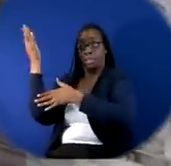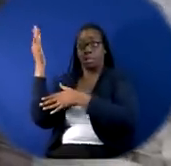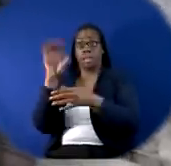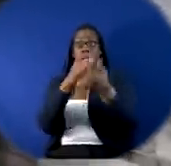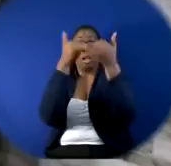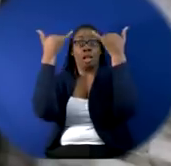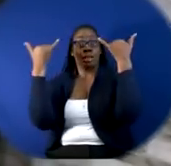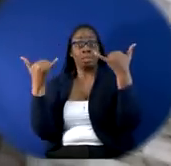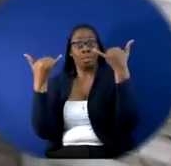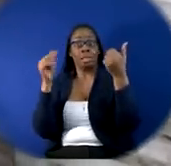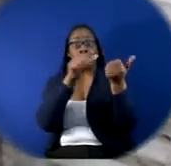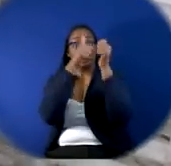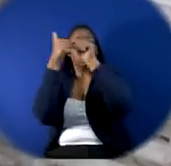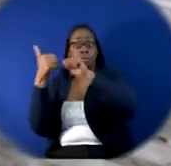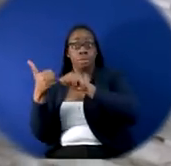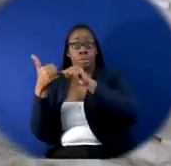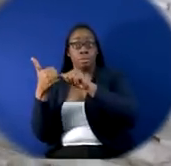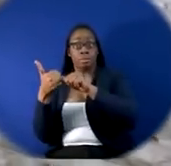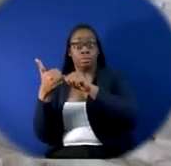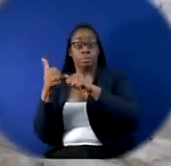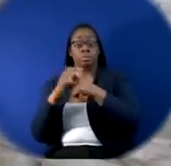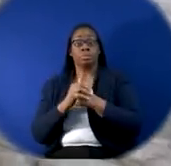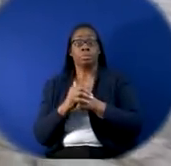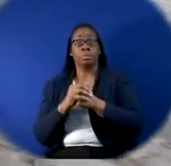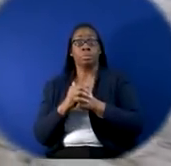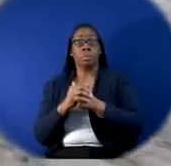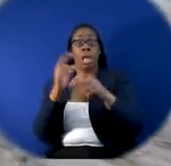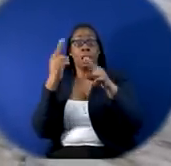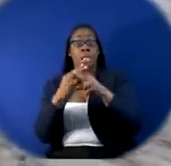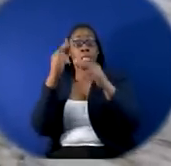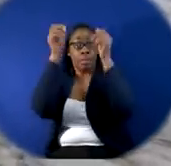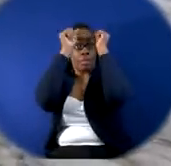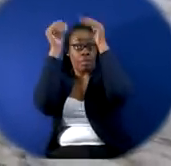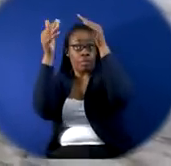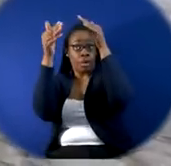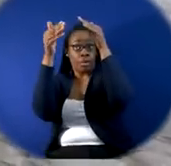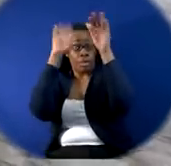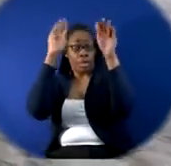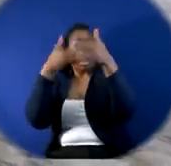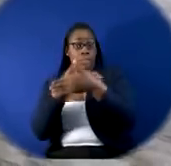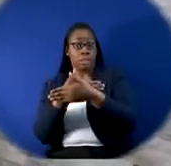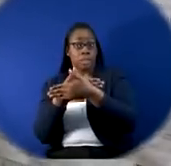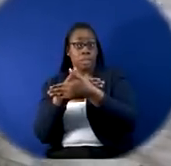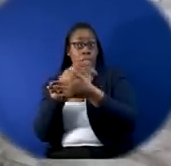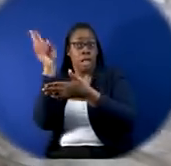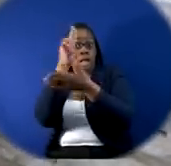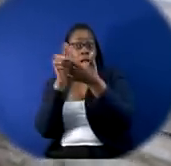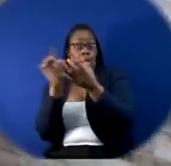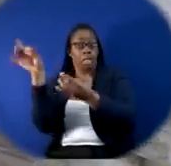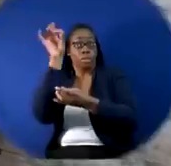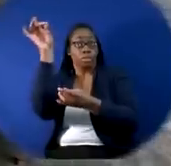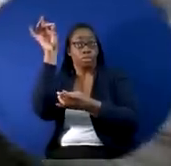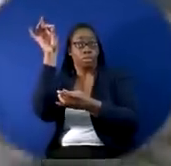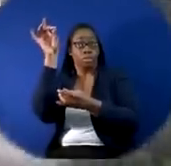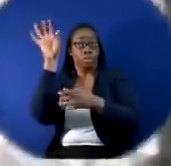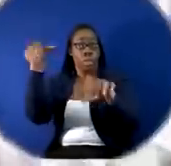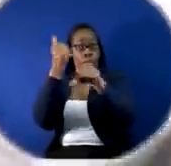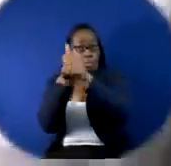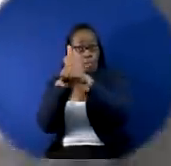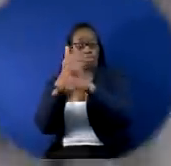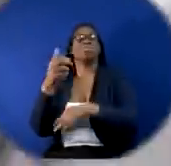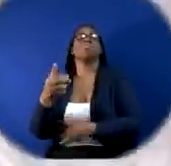baptize you, our sister Talina Louise Kelly, in the name of the Father and of the Son and of the Holy Ghost.